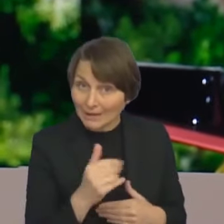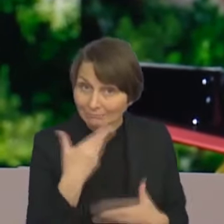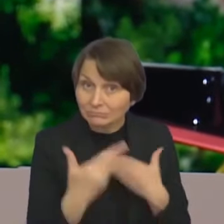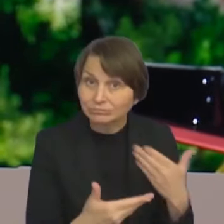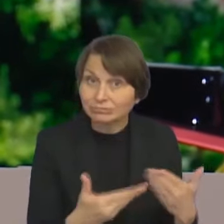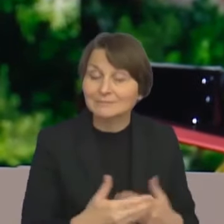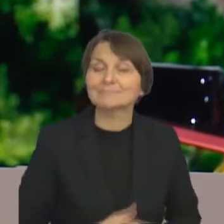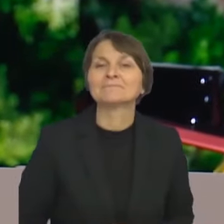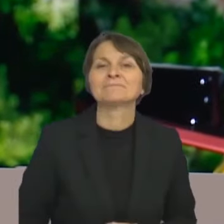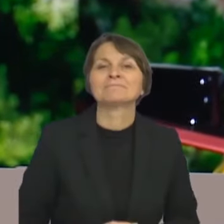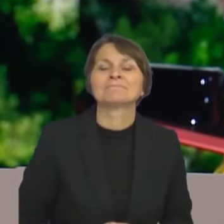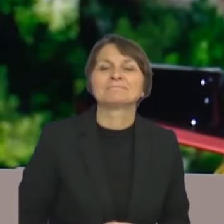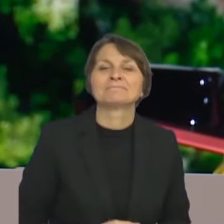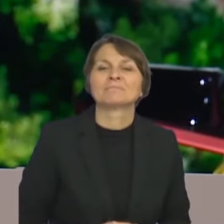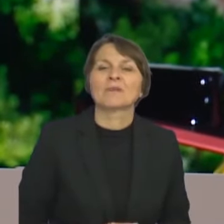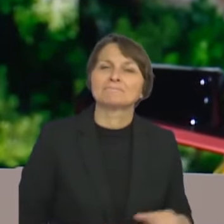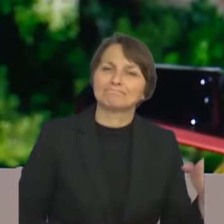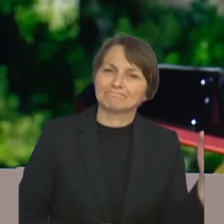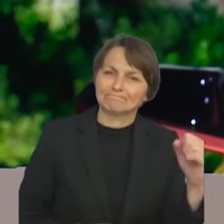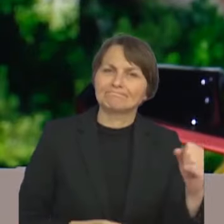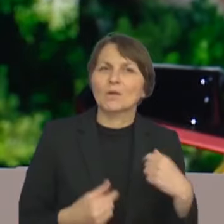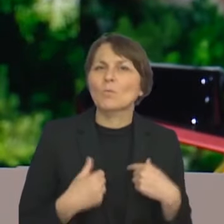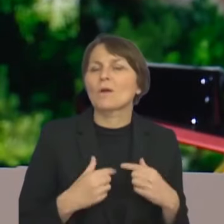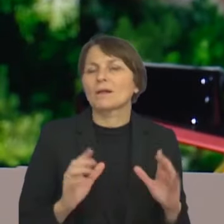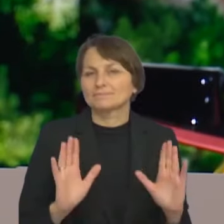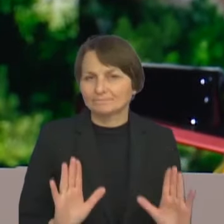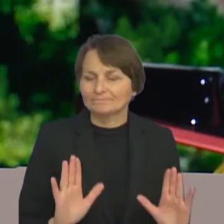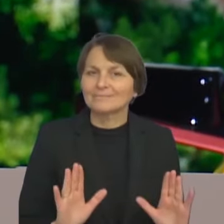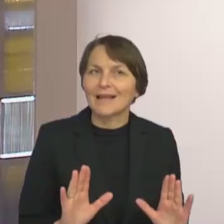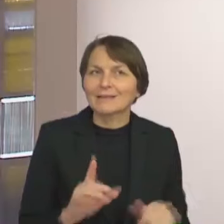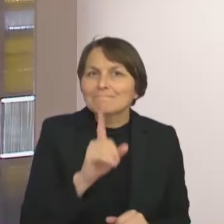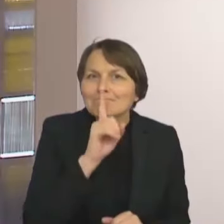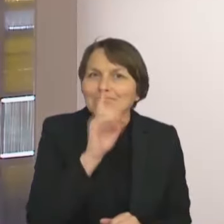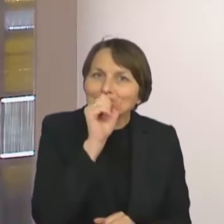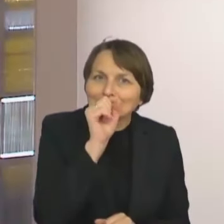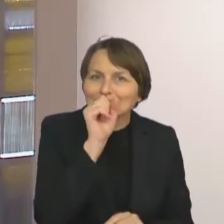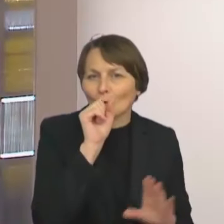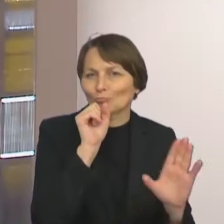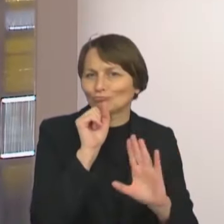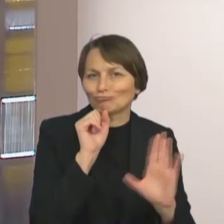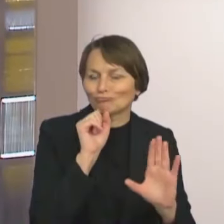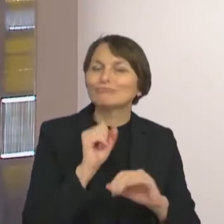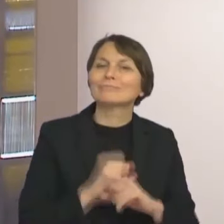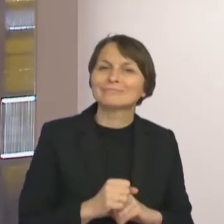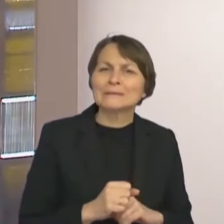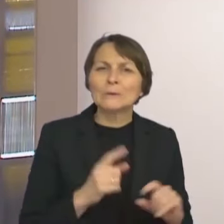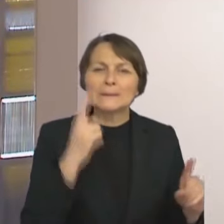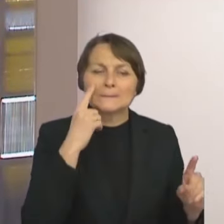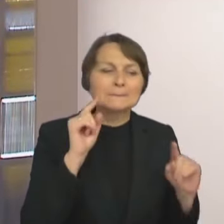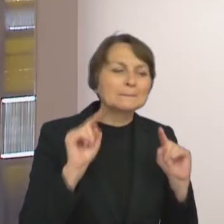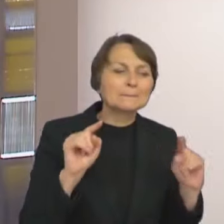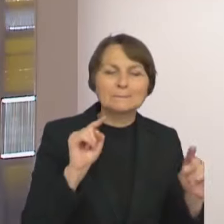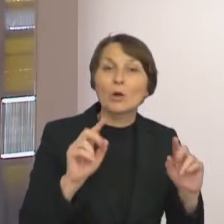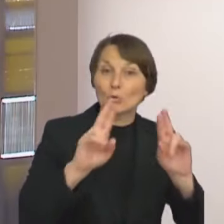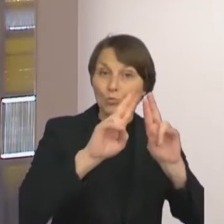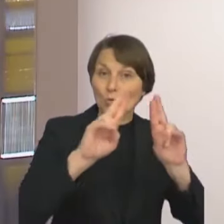Well, you know, certainly we are not going to keep this a secret. We did look at what the impact of the Renaulution plan